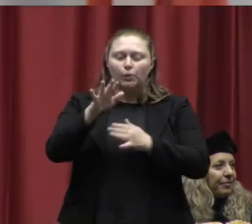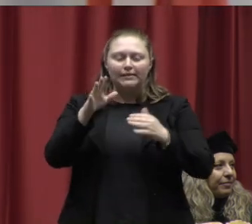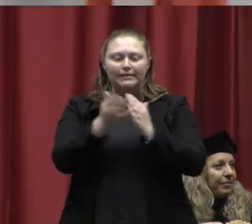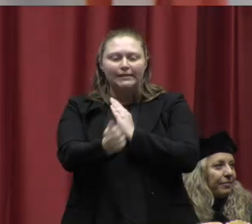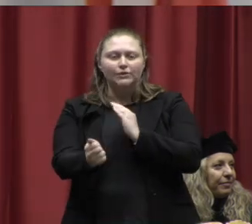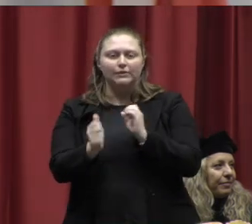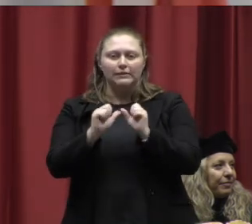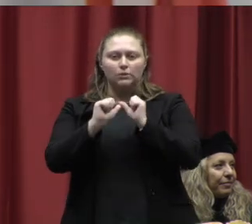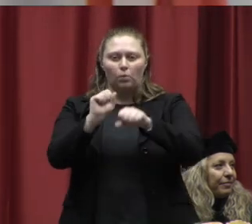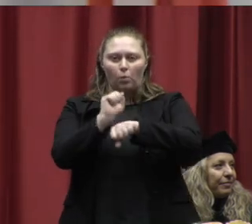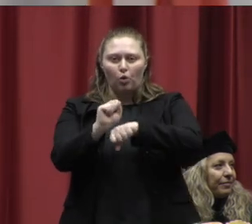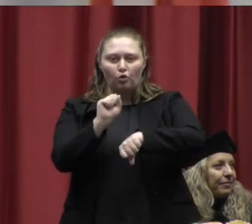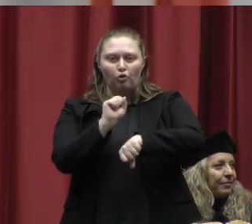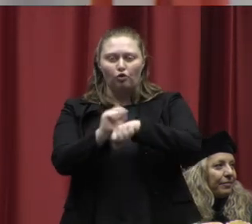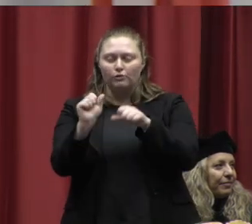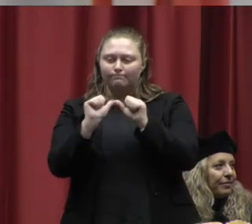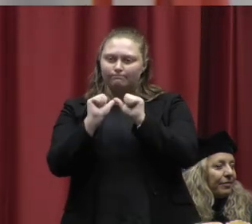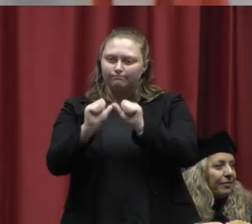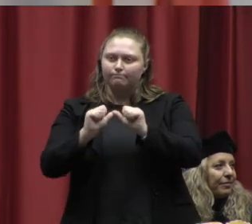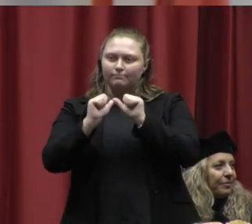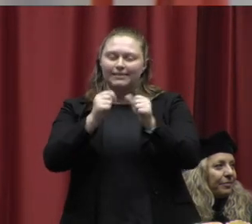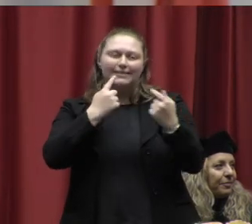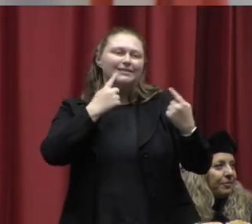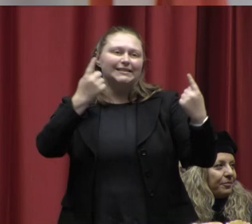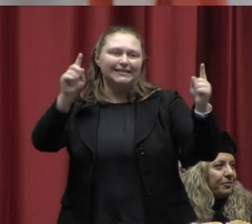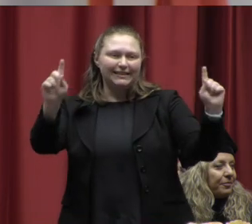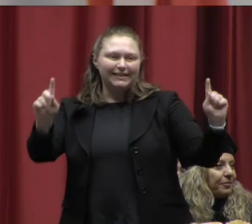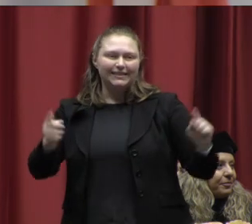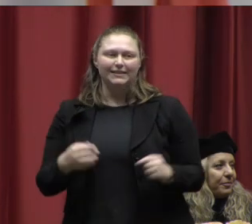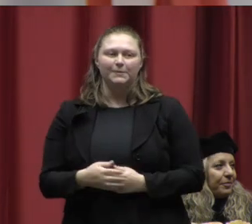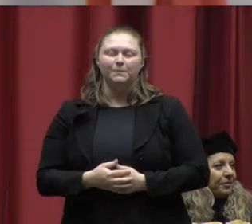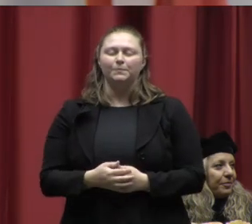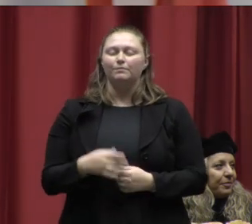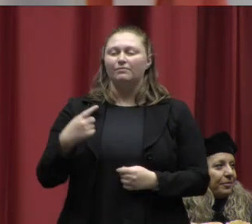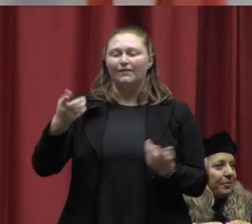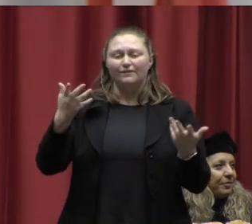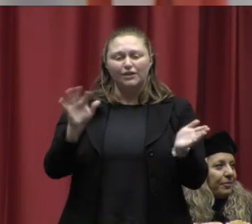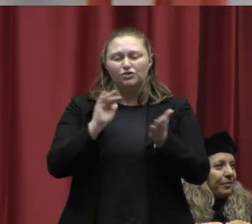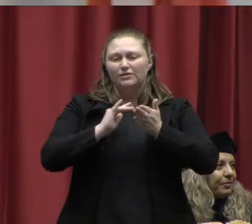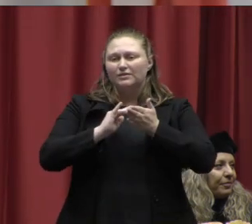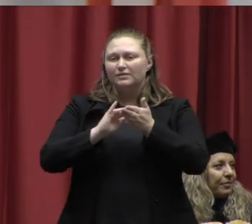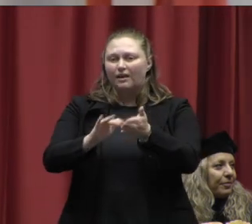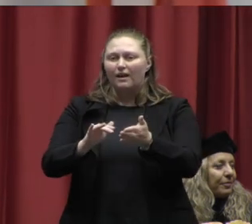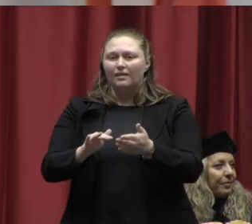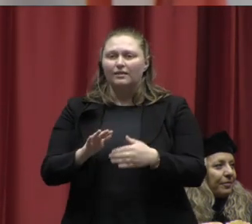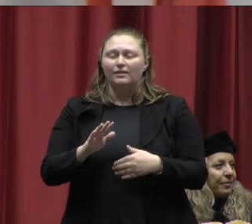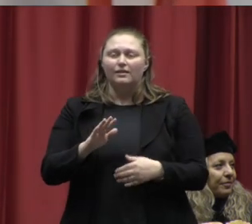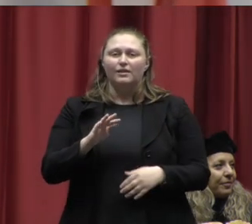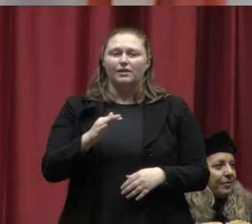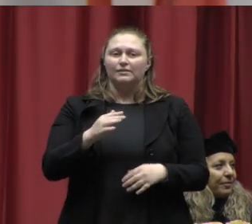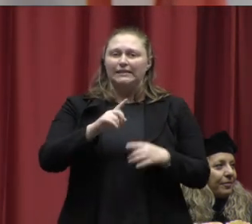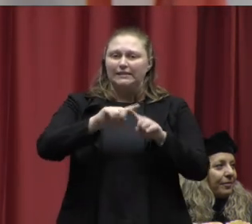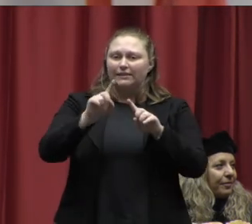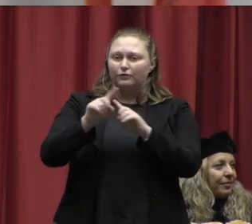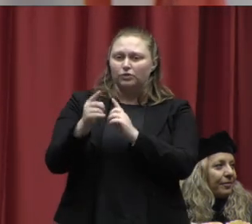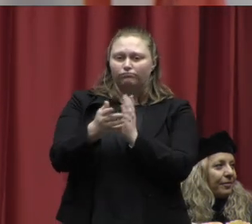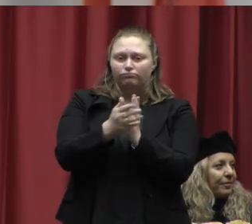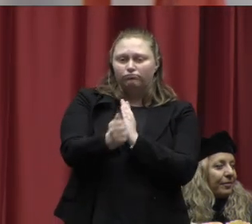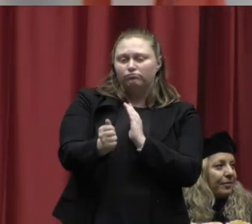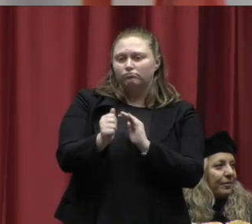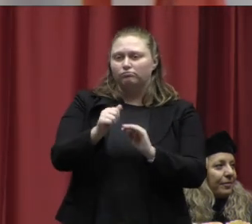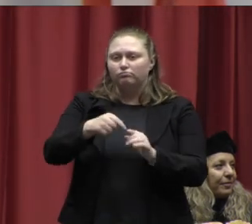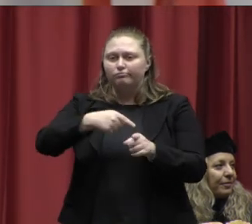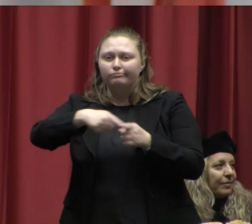to work in teams and to succeed. You've studied the art of commerce and trade and the principles